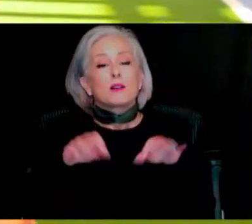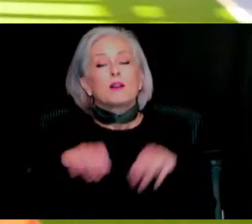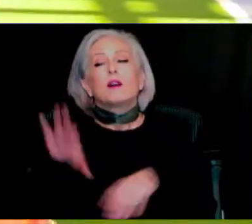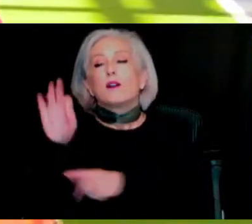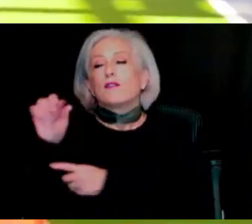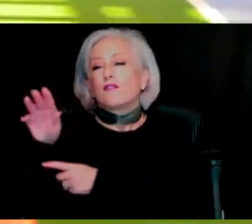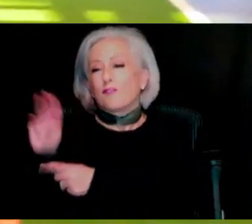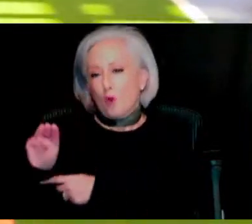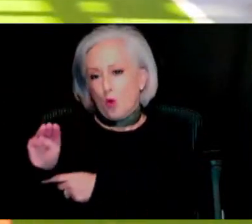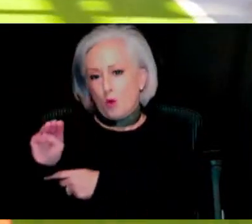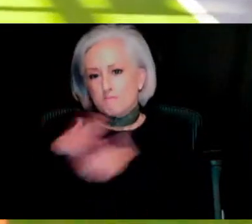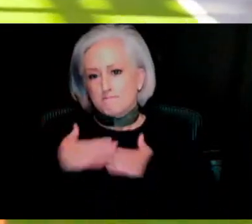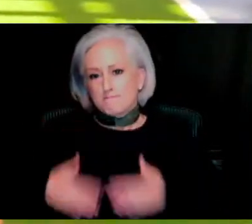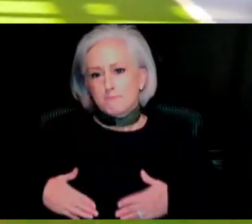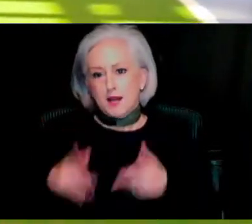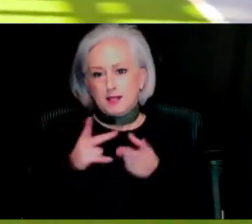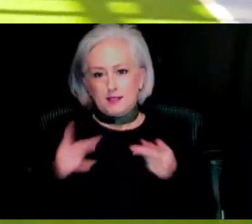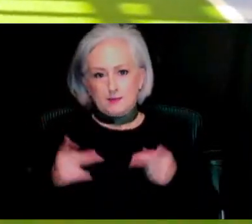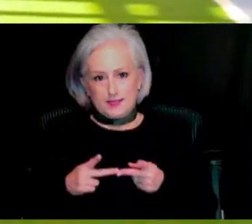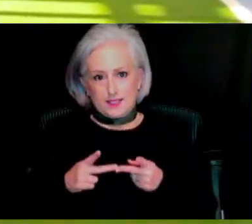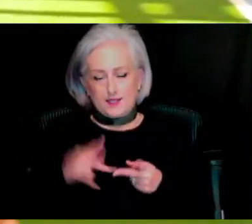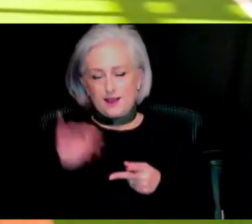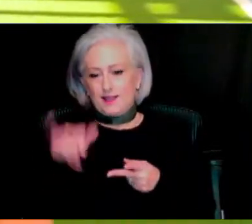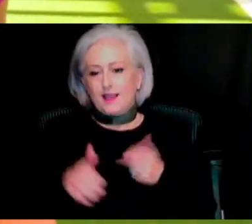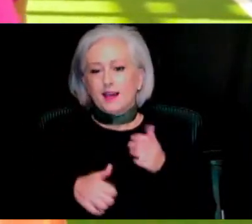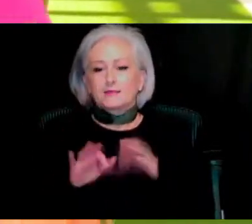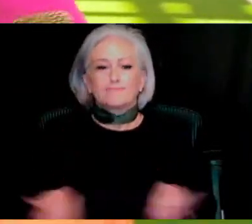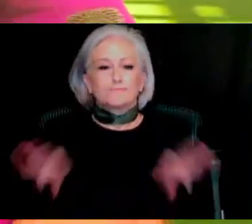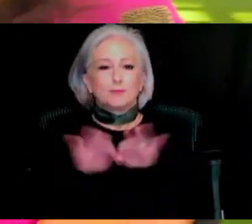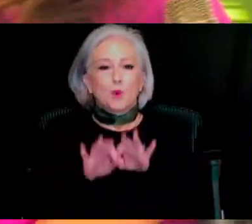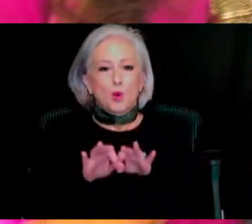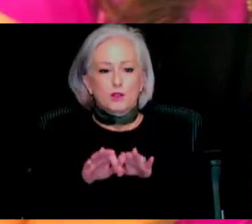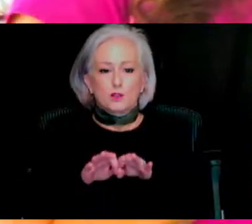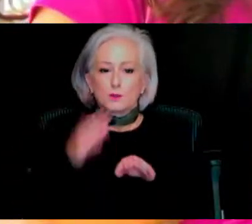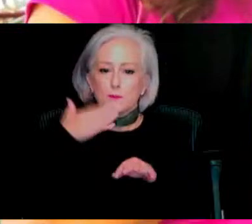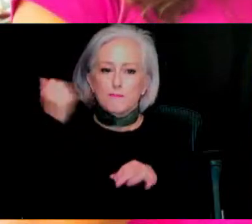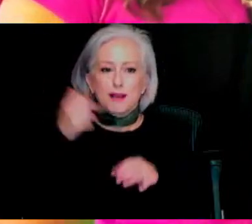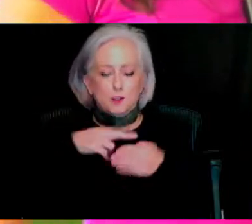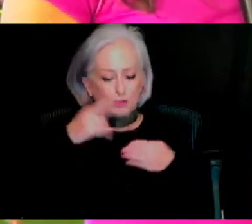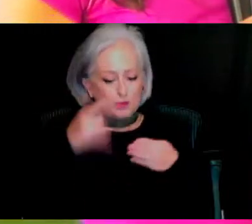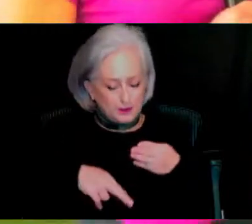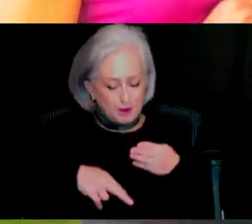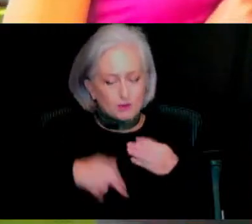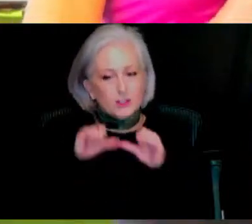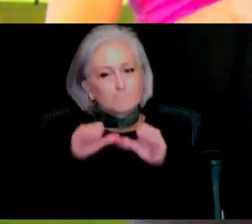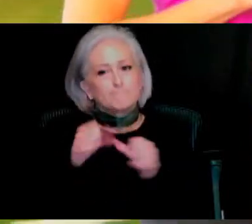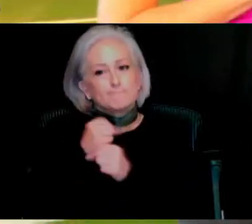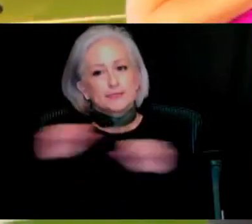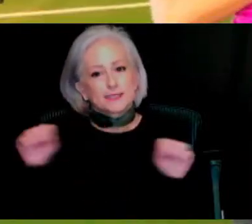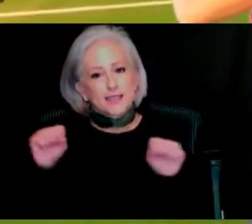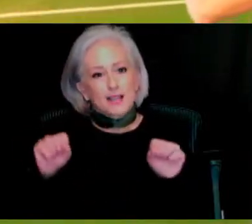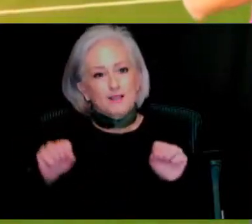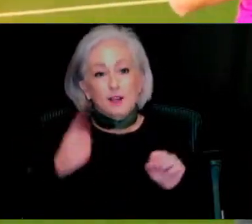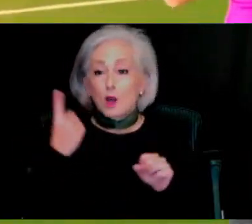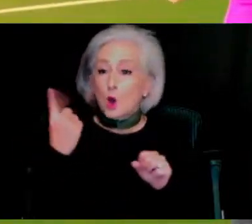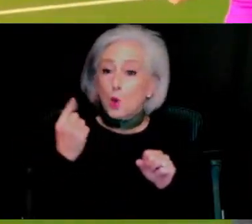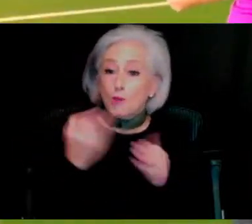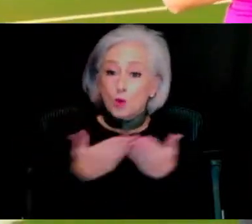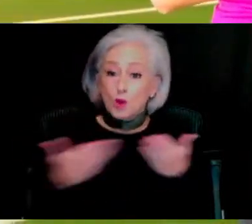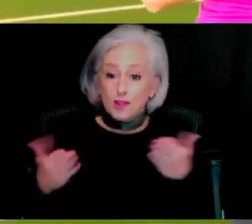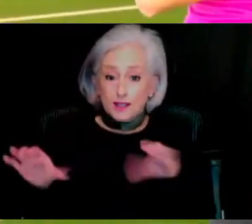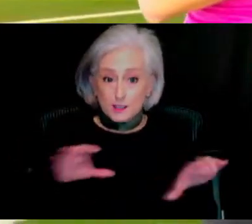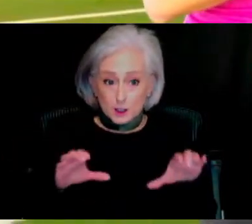because it is key to getting the best results and staying safe. And now you have one more thing to show us that we can do at home. So we've done the squats, we've had the modified